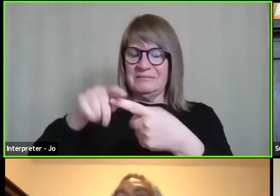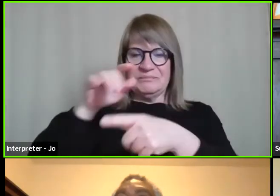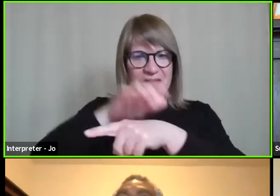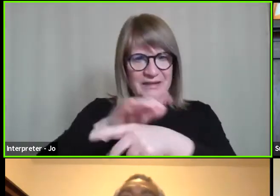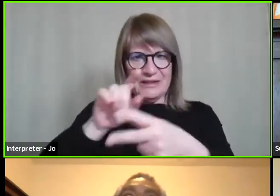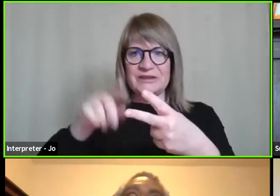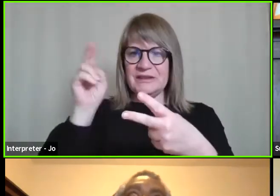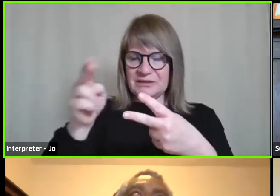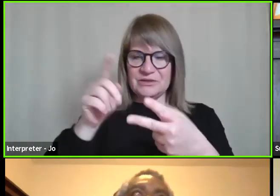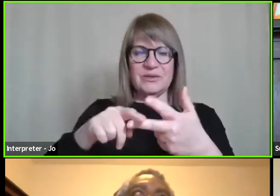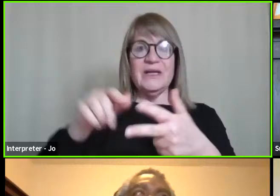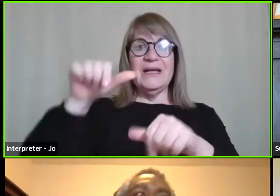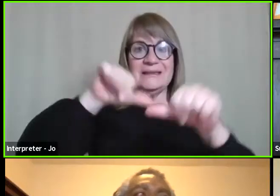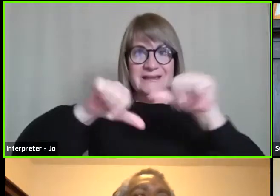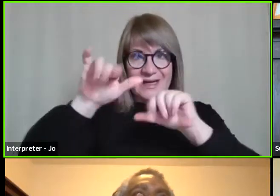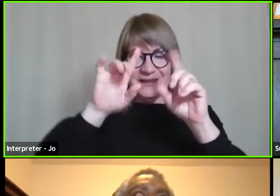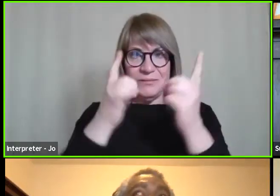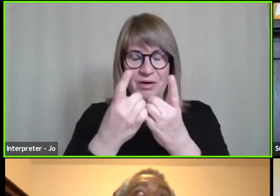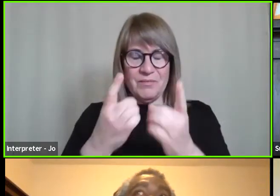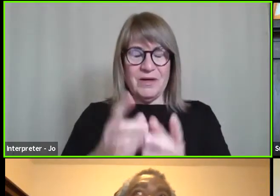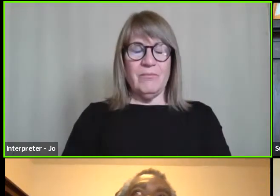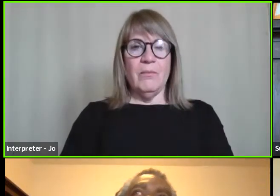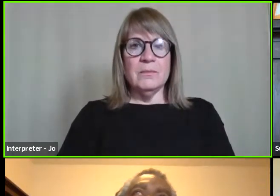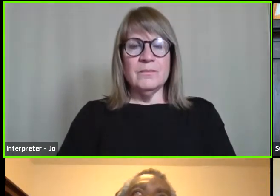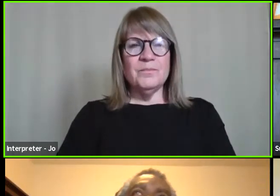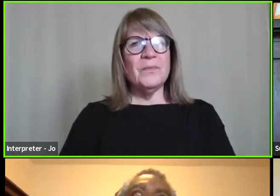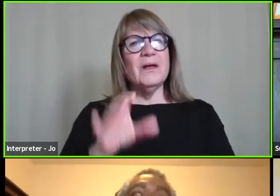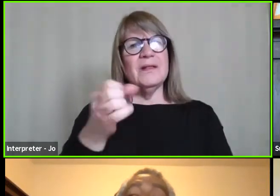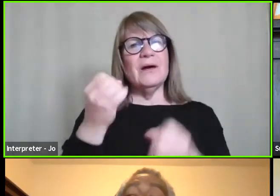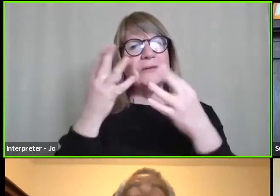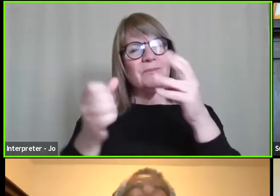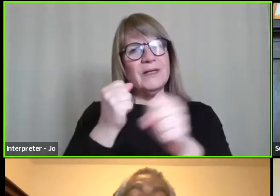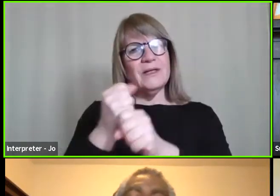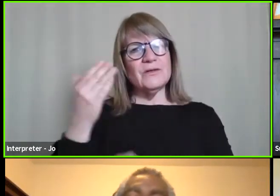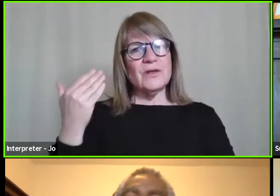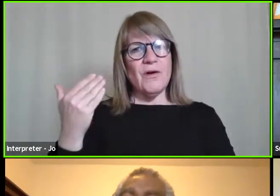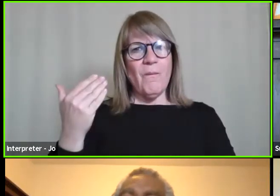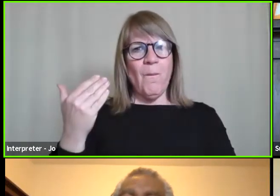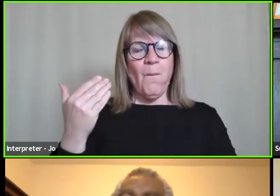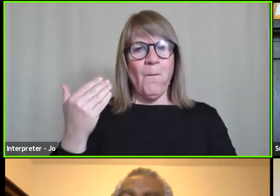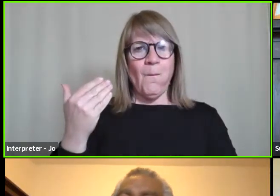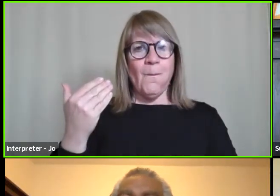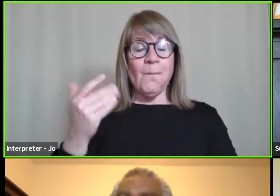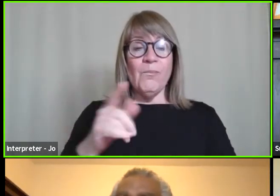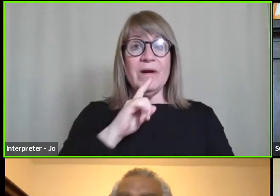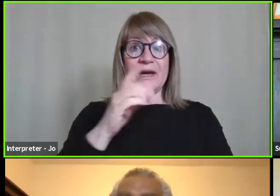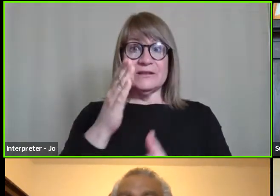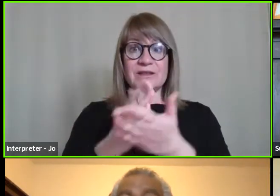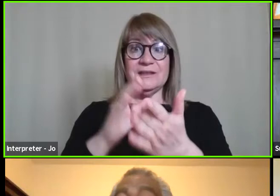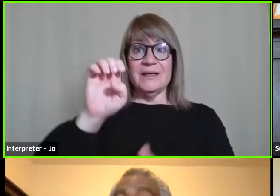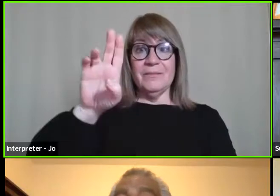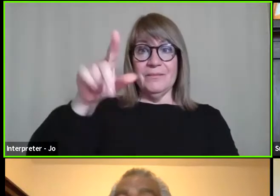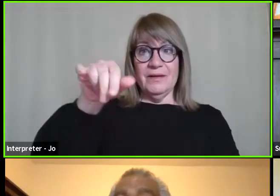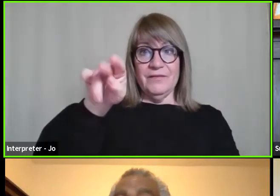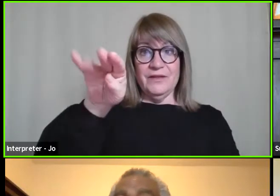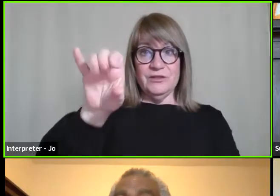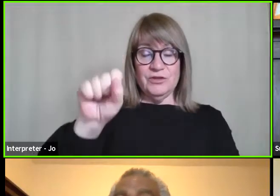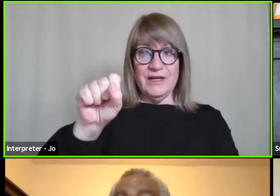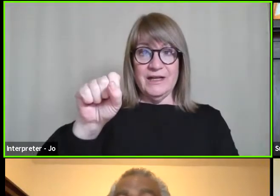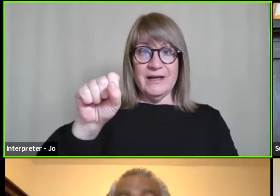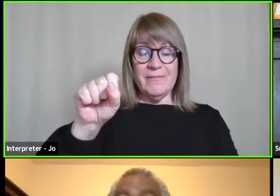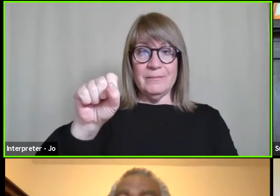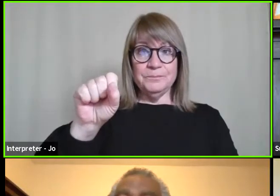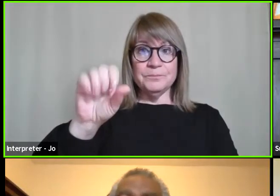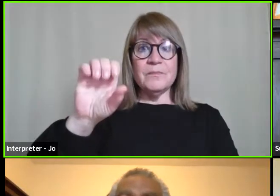department and that was several years ago but and actually some of the eugenic scholars have actually you